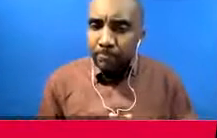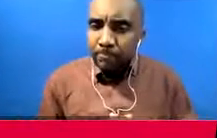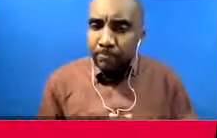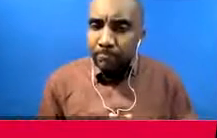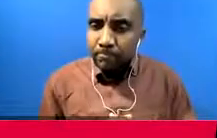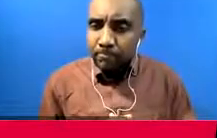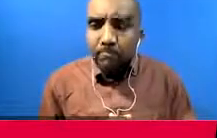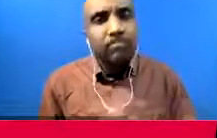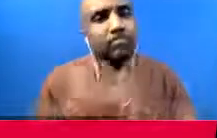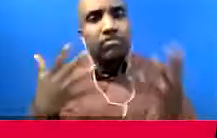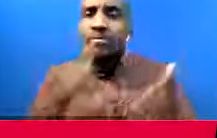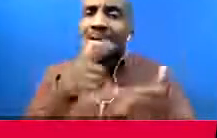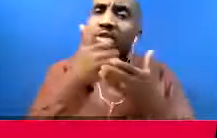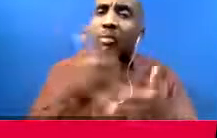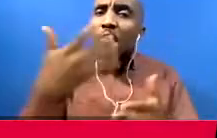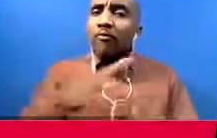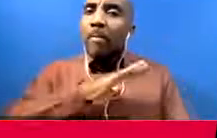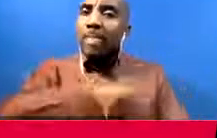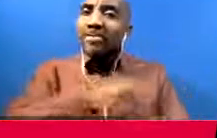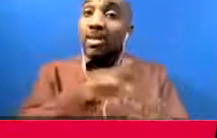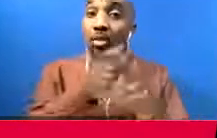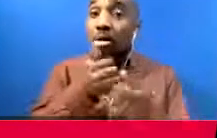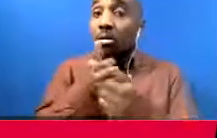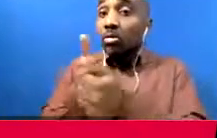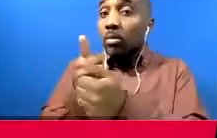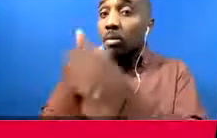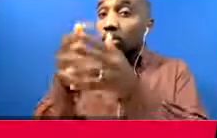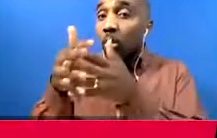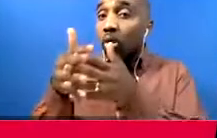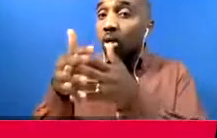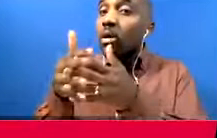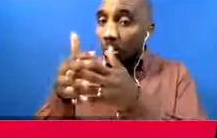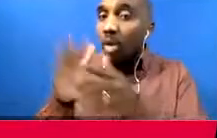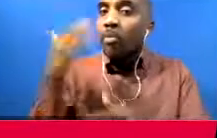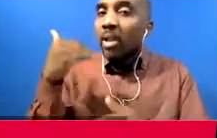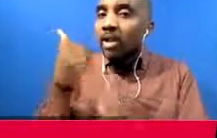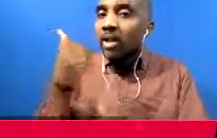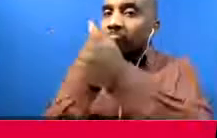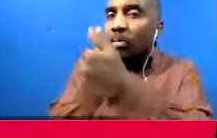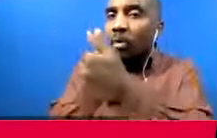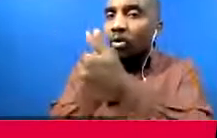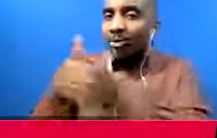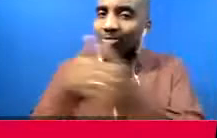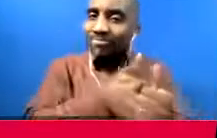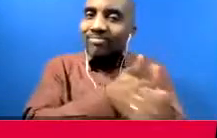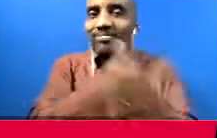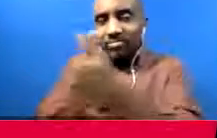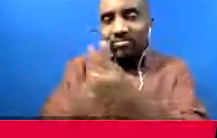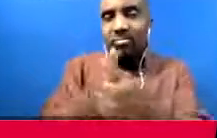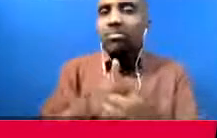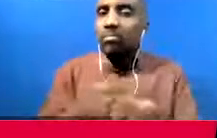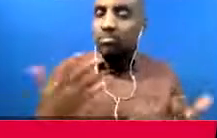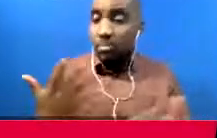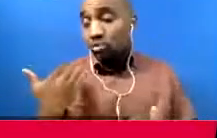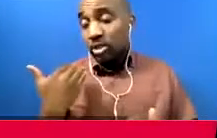this support also is coming from Palestine to the US in solidarity with Black people. So as a response to the latest wave of